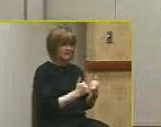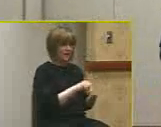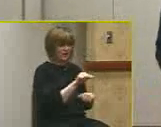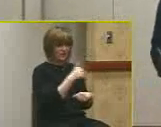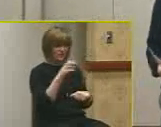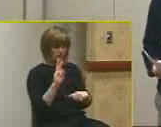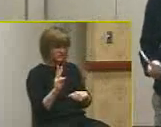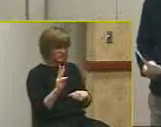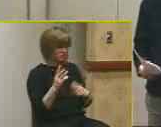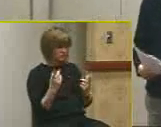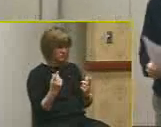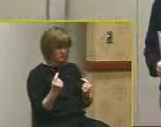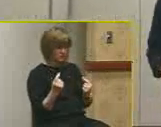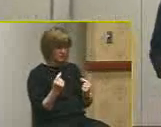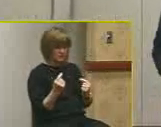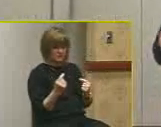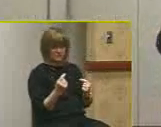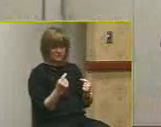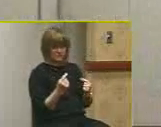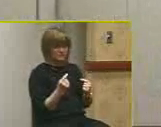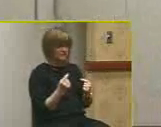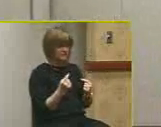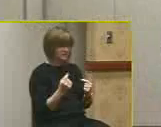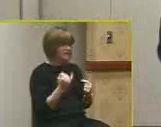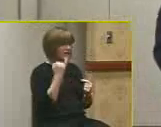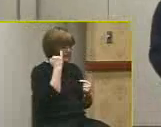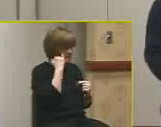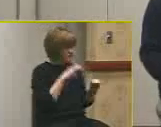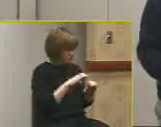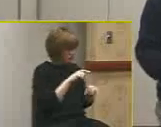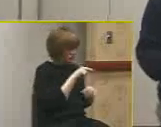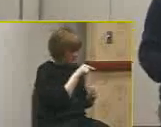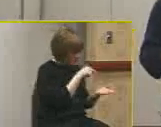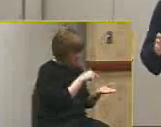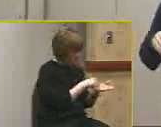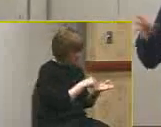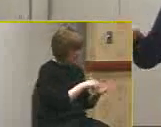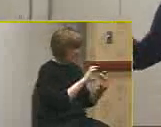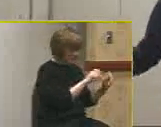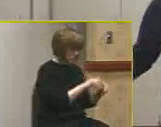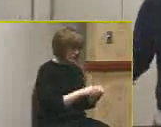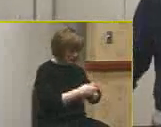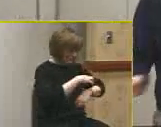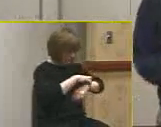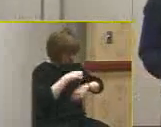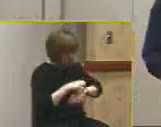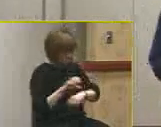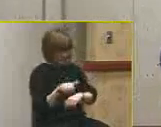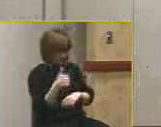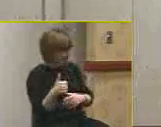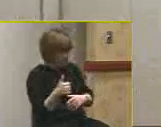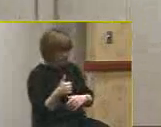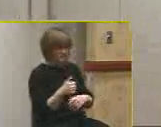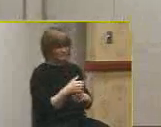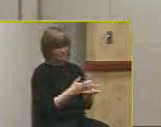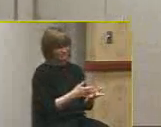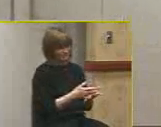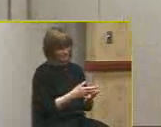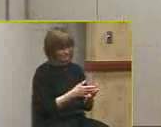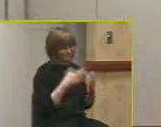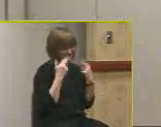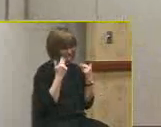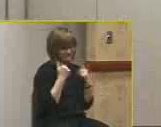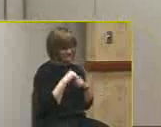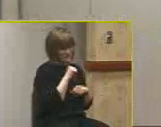6? You know, hey, as long as you do this one, it's okay to scratch me on all the others. We're not